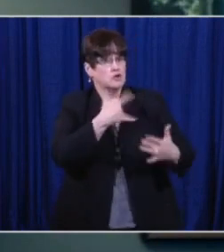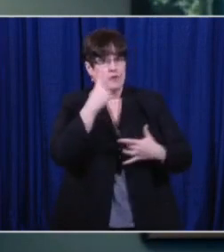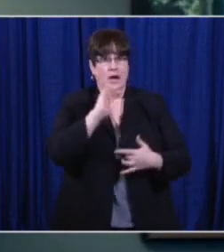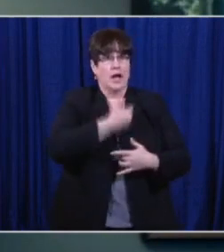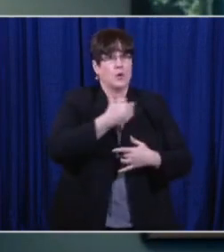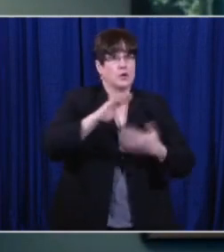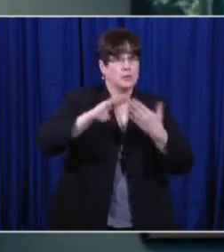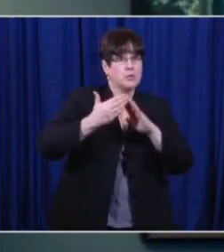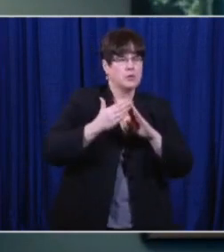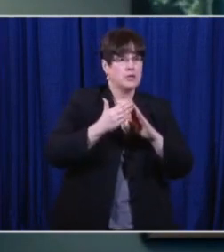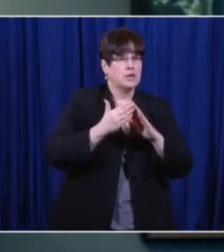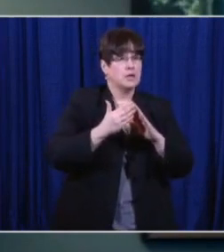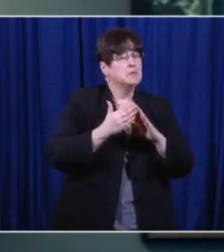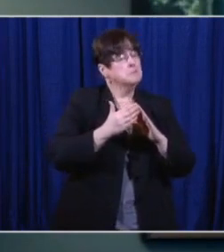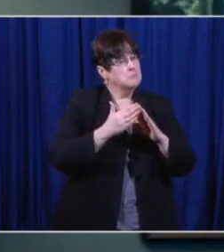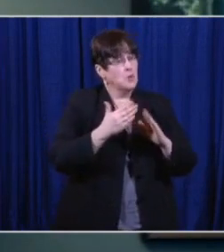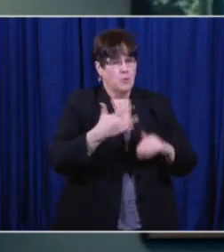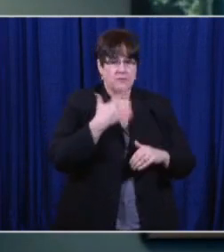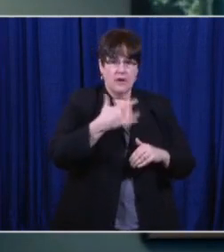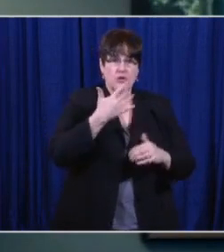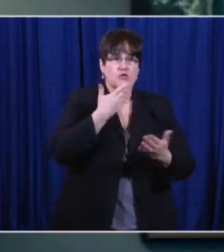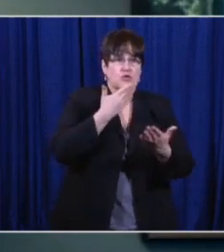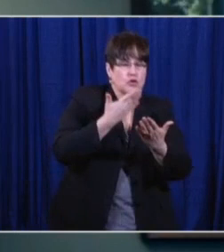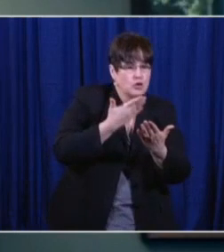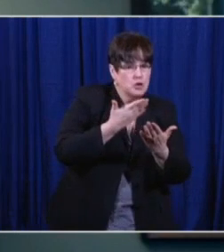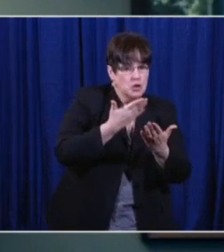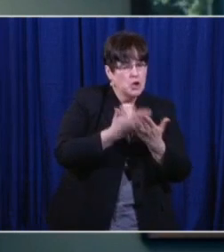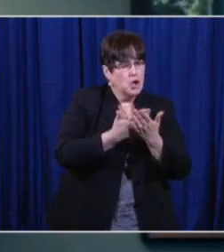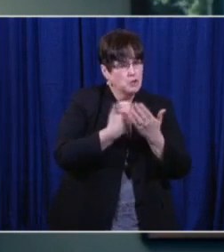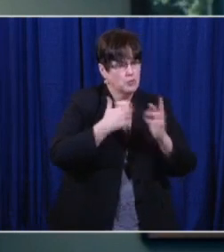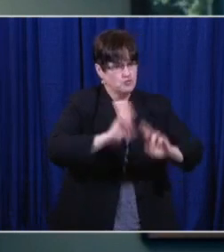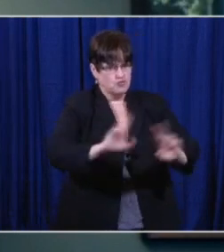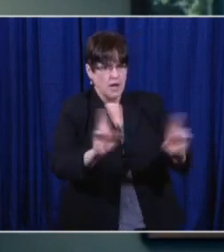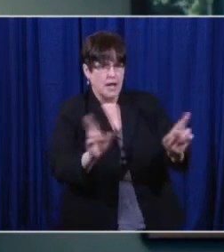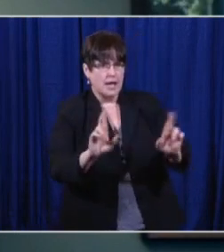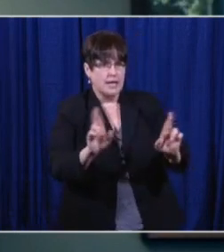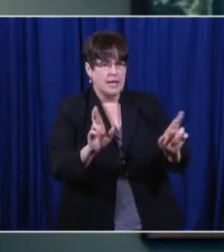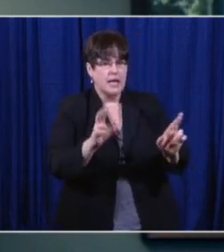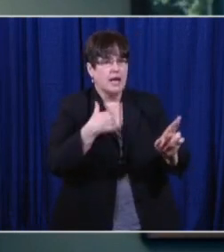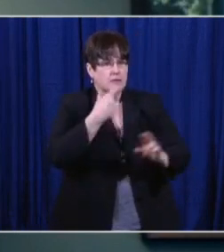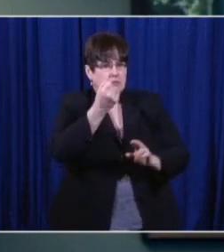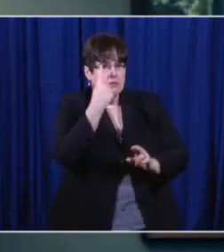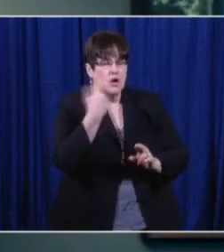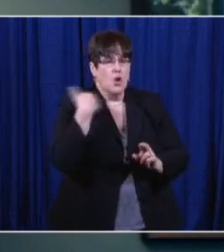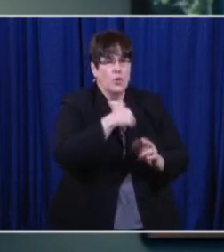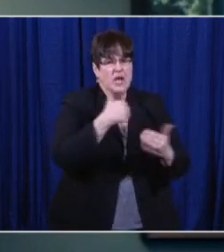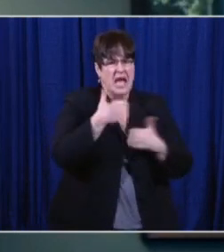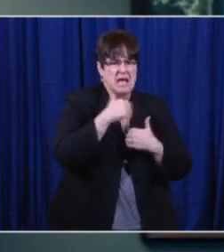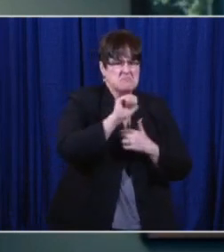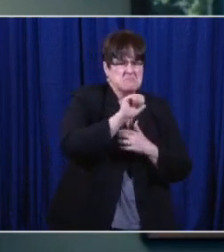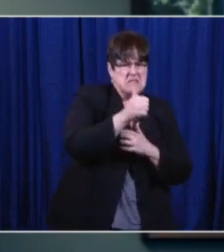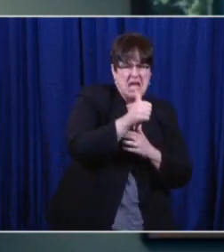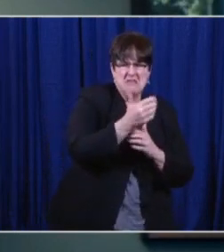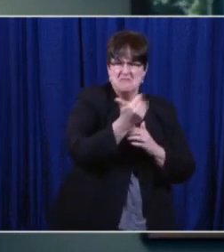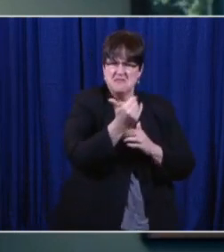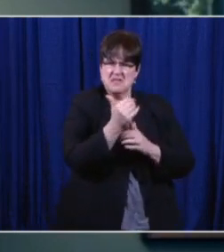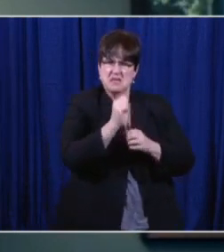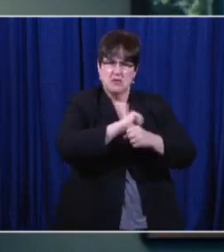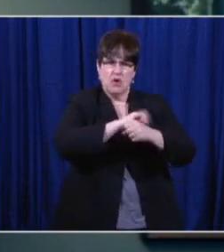we felt pretty good going into it, not to minimize the 10 or 15 COVID inpatients we had, but we felt like we could